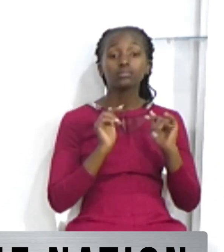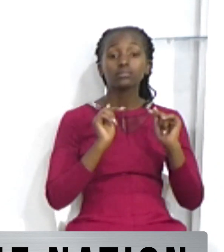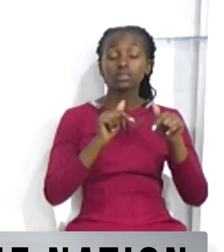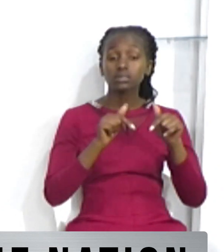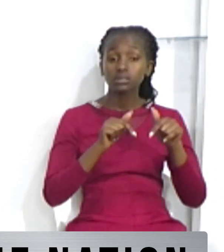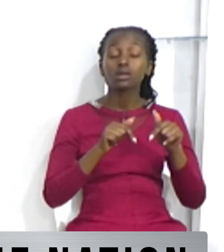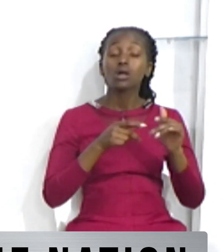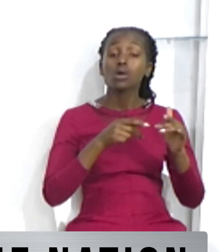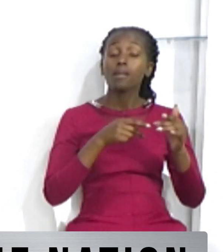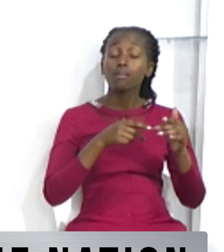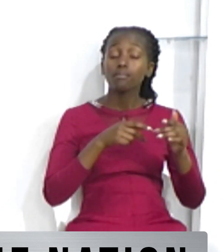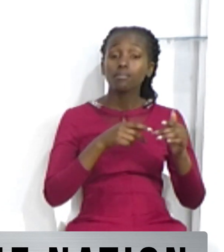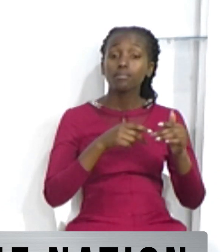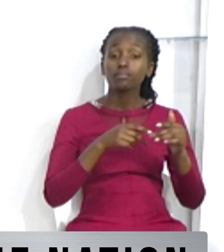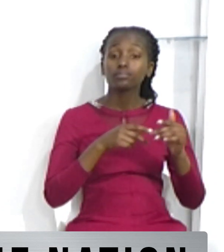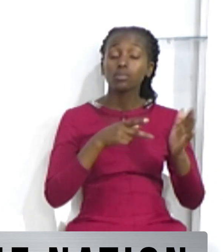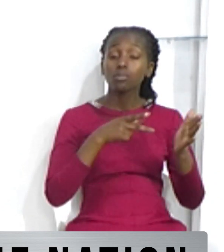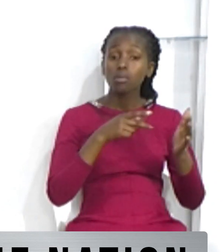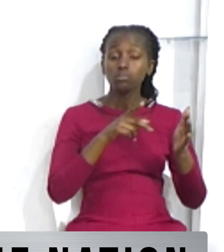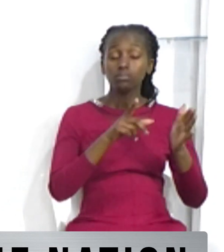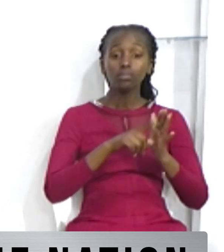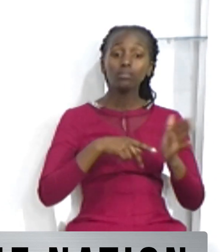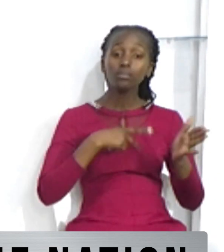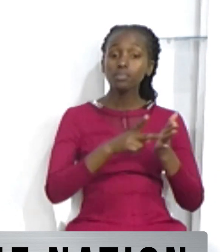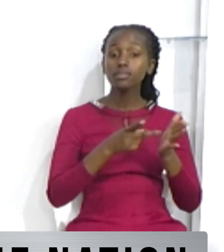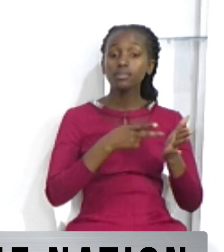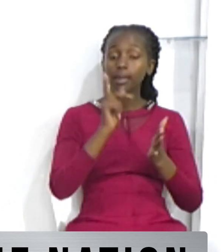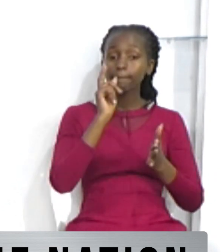debts. Okay. Yes.